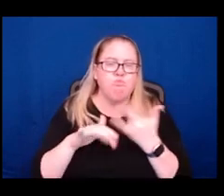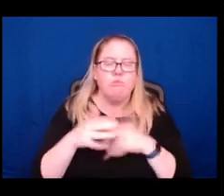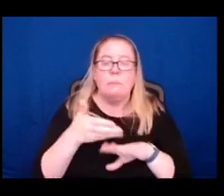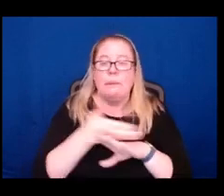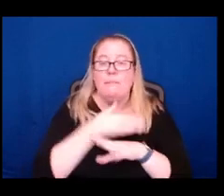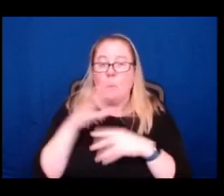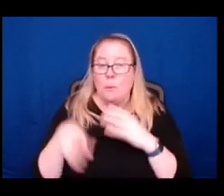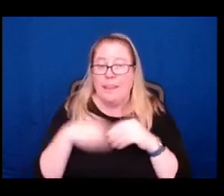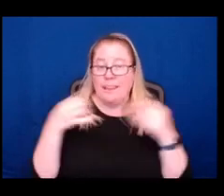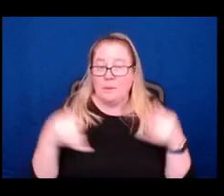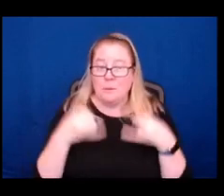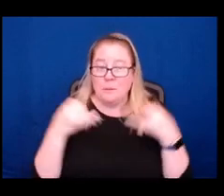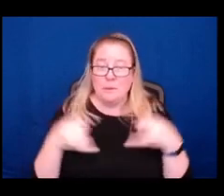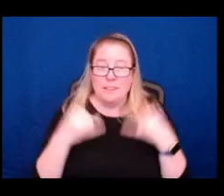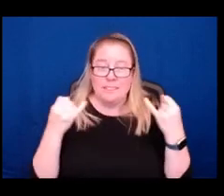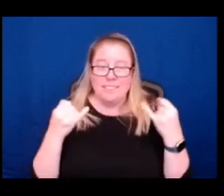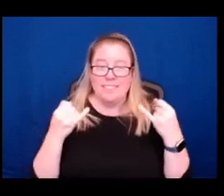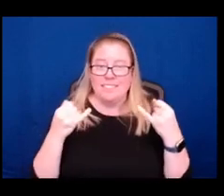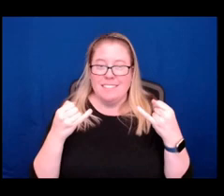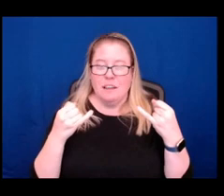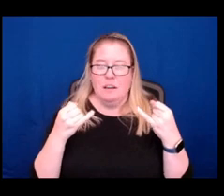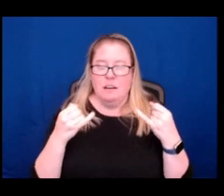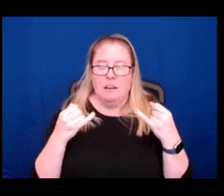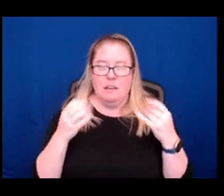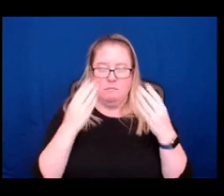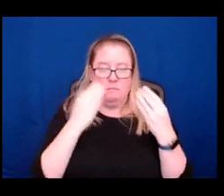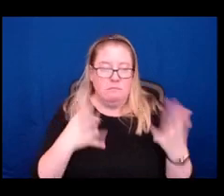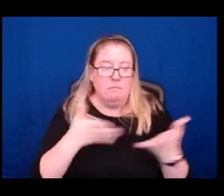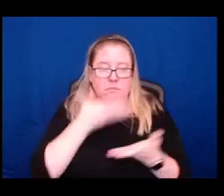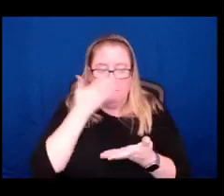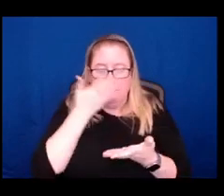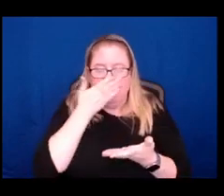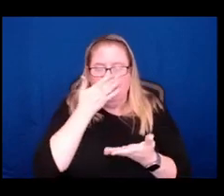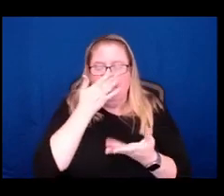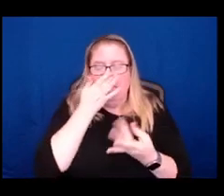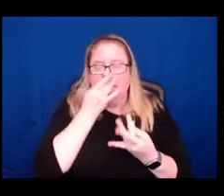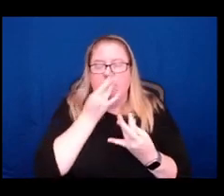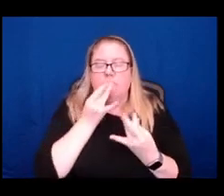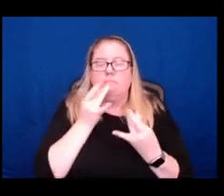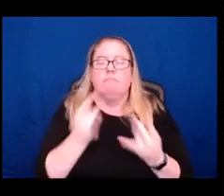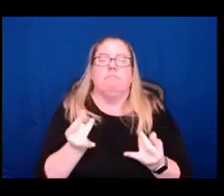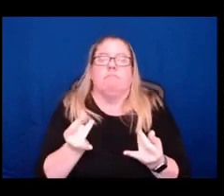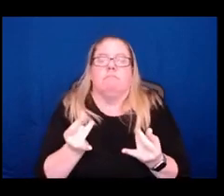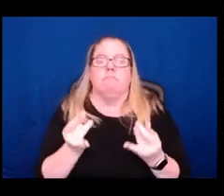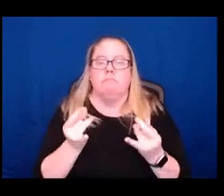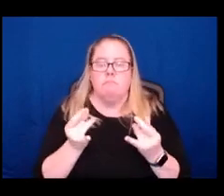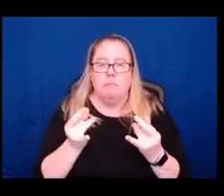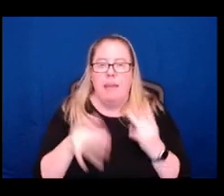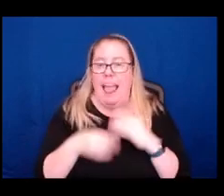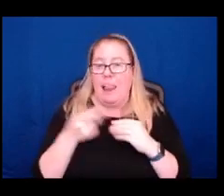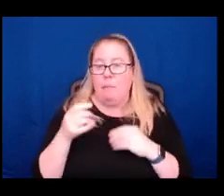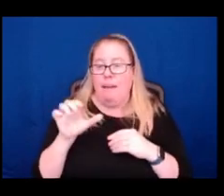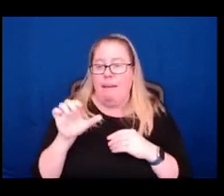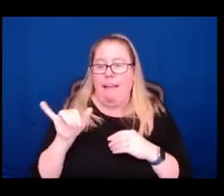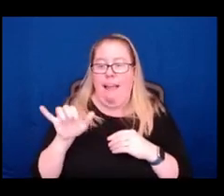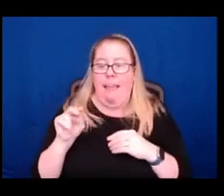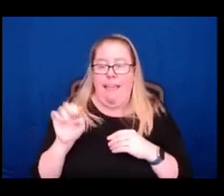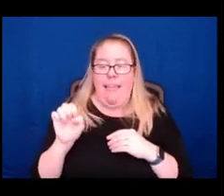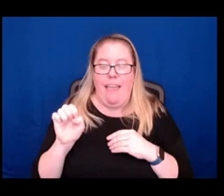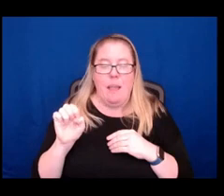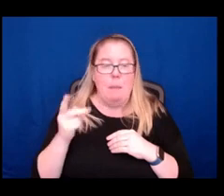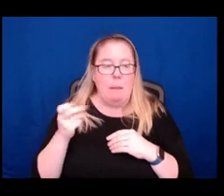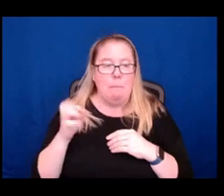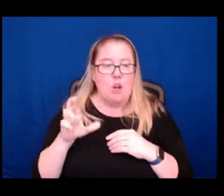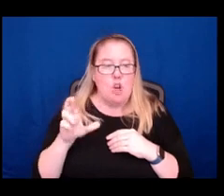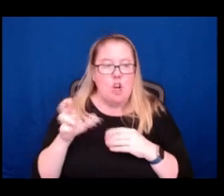You guys, this smells so good. I'm going to throw a little bit of cayenne pepper in there just to spice it up.